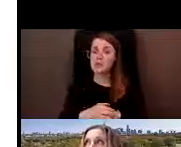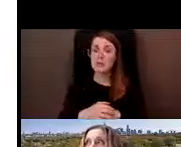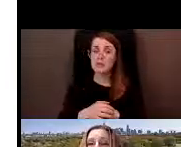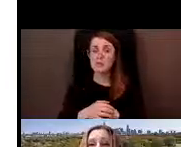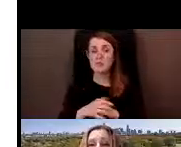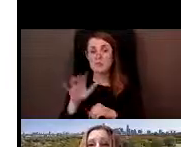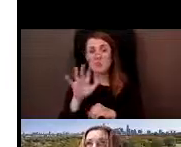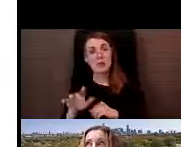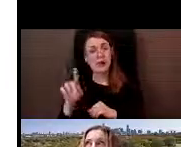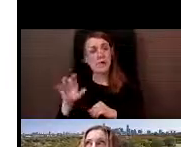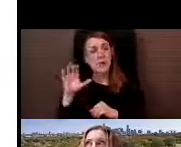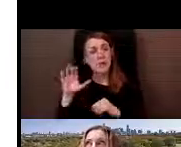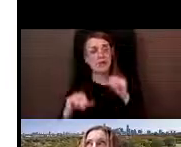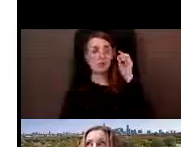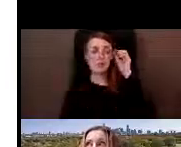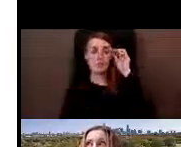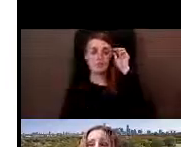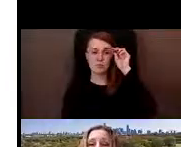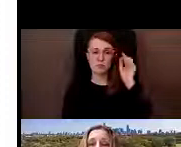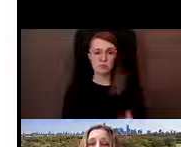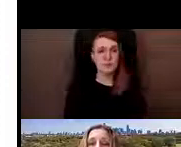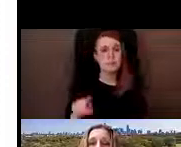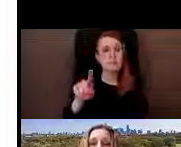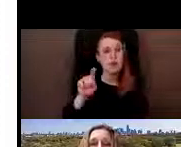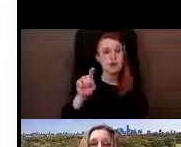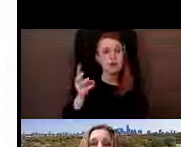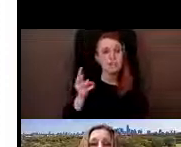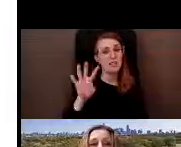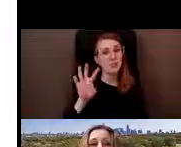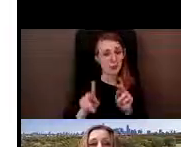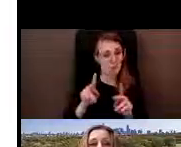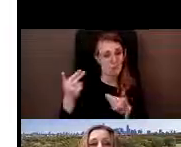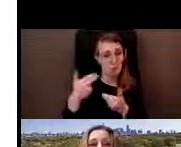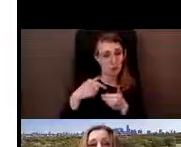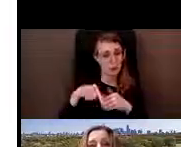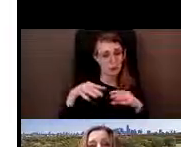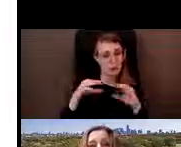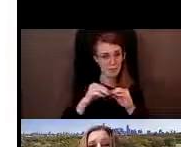100. See, we have 164 attendees.